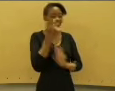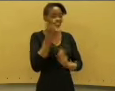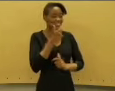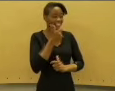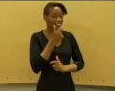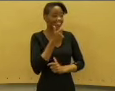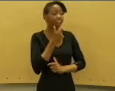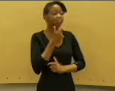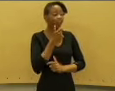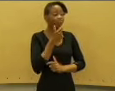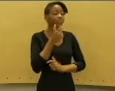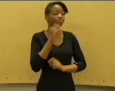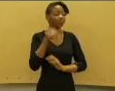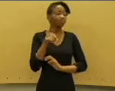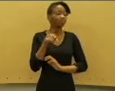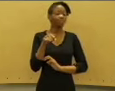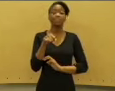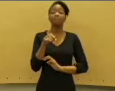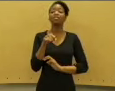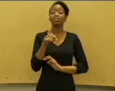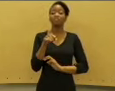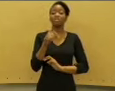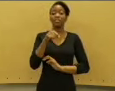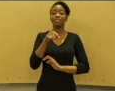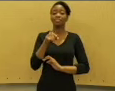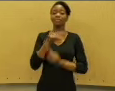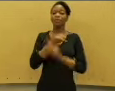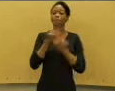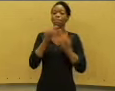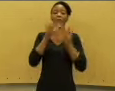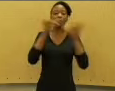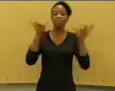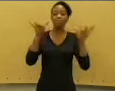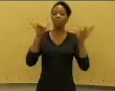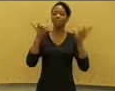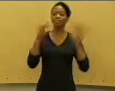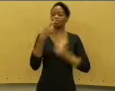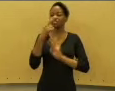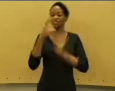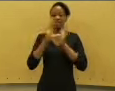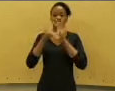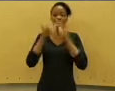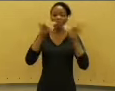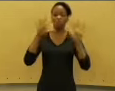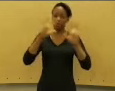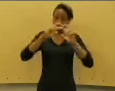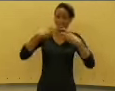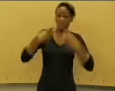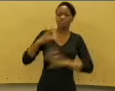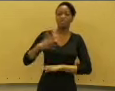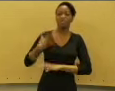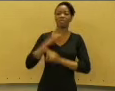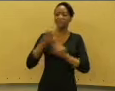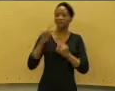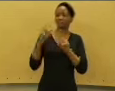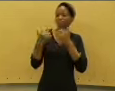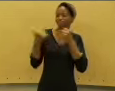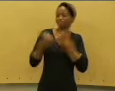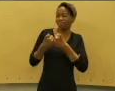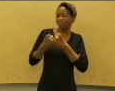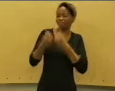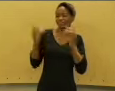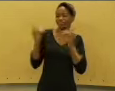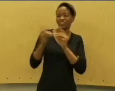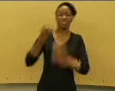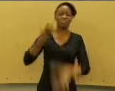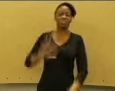everybody's trying to fuck the cripple, but nobody wants to be with the cripple. And I just think it's very weird how people will